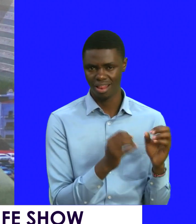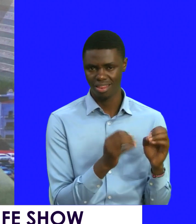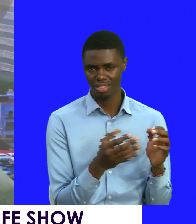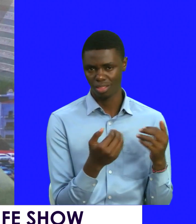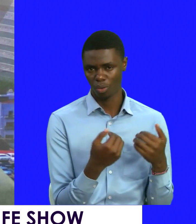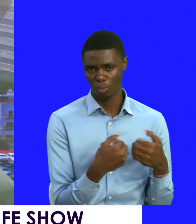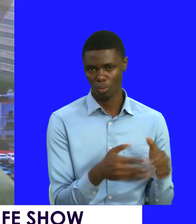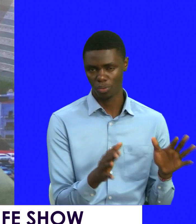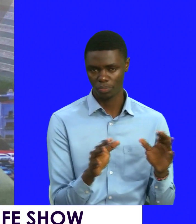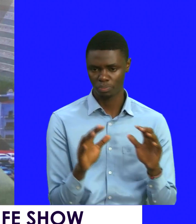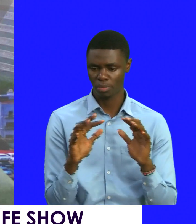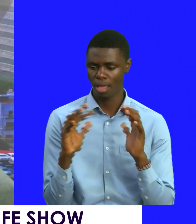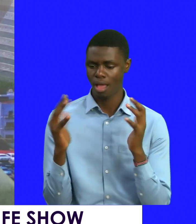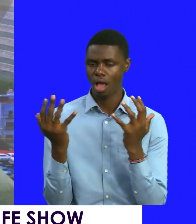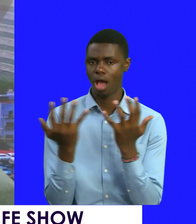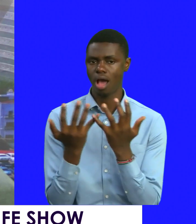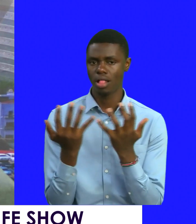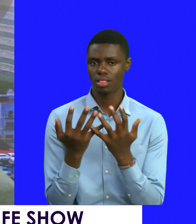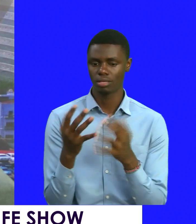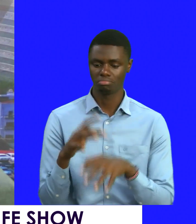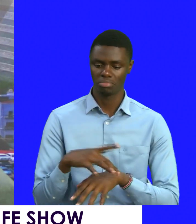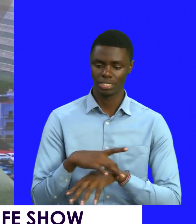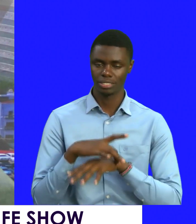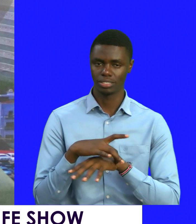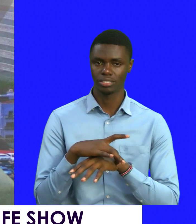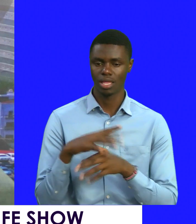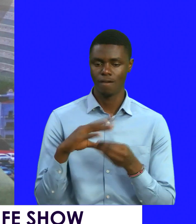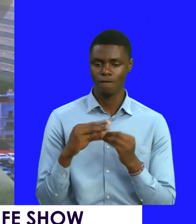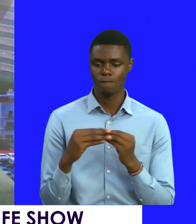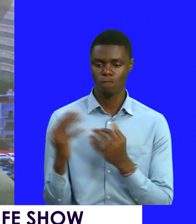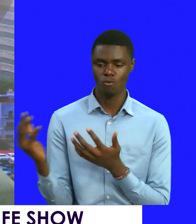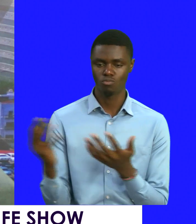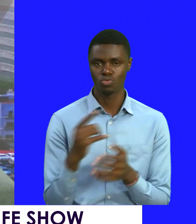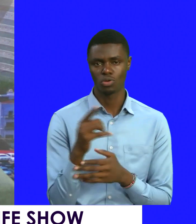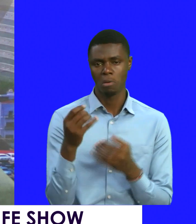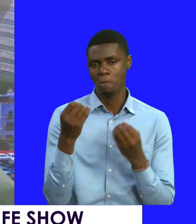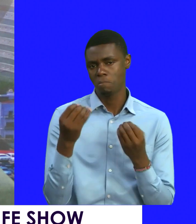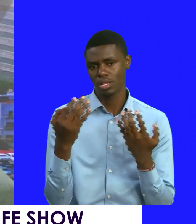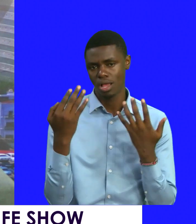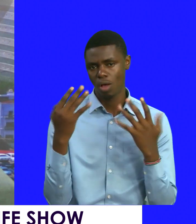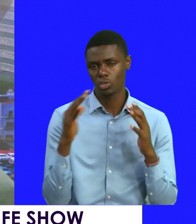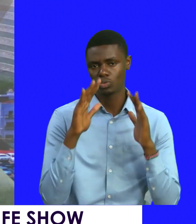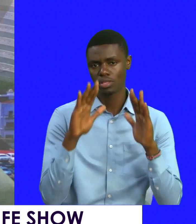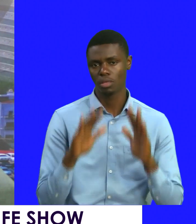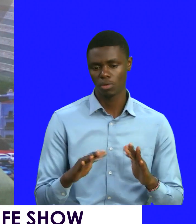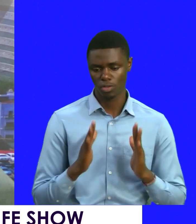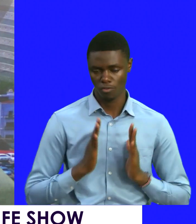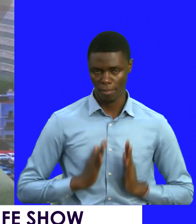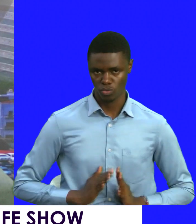The earth is formed to carry you. Many of us do not realize the importance of a human